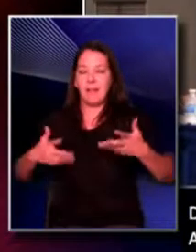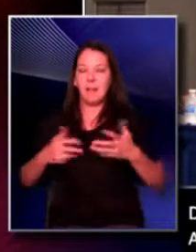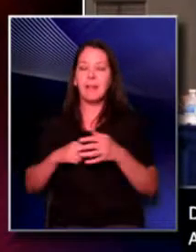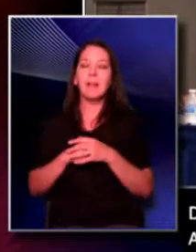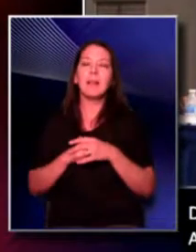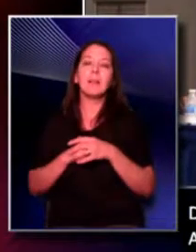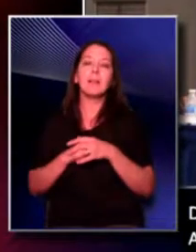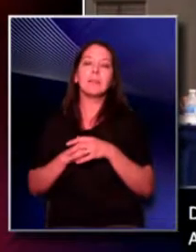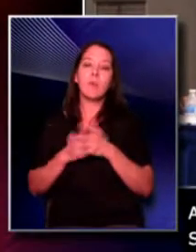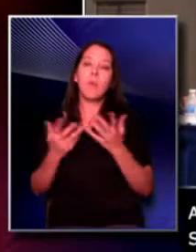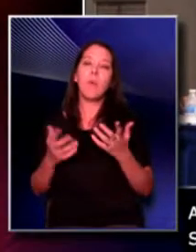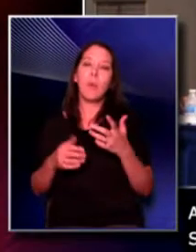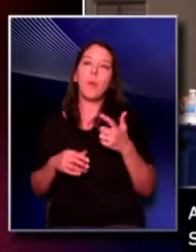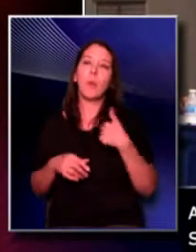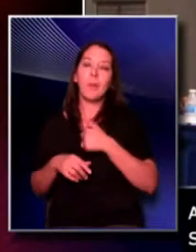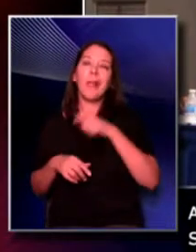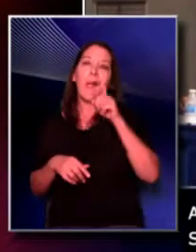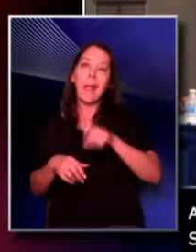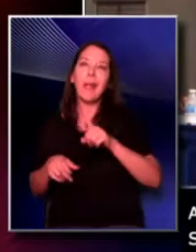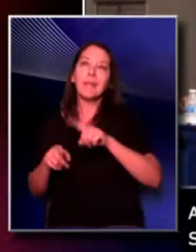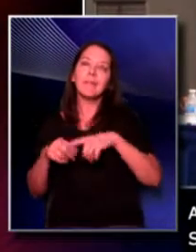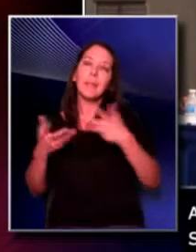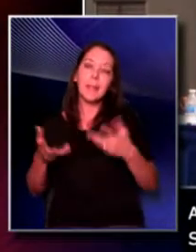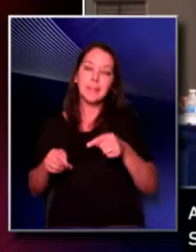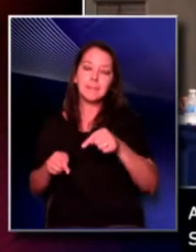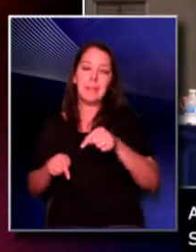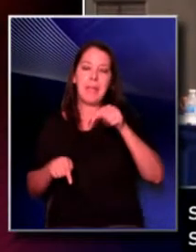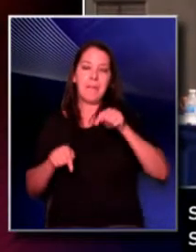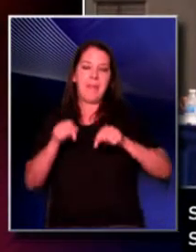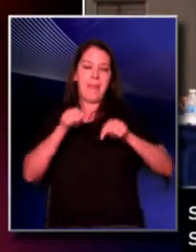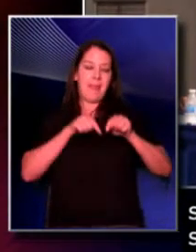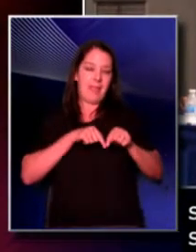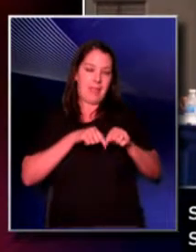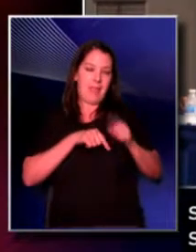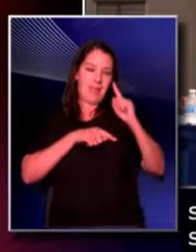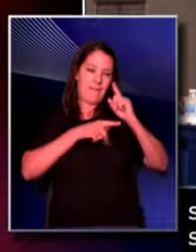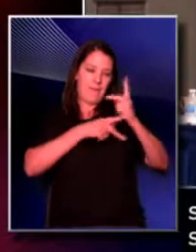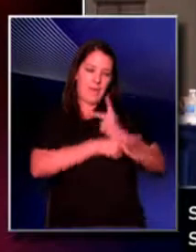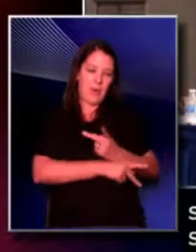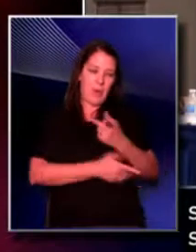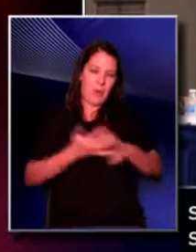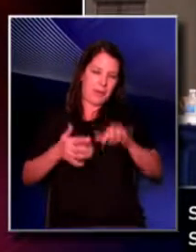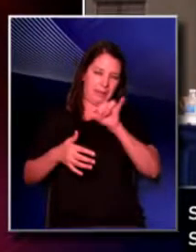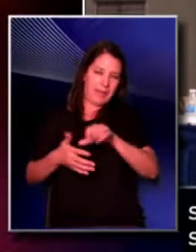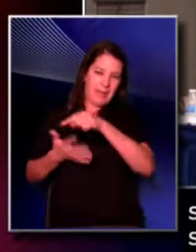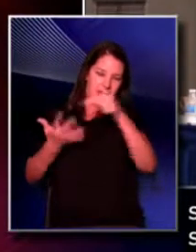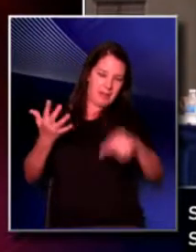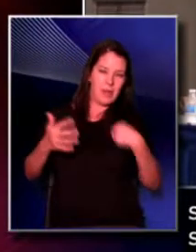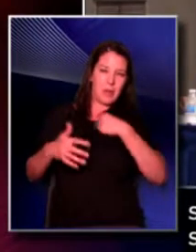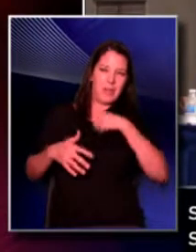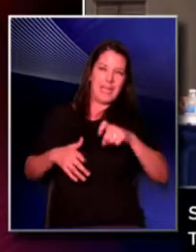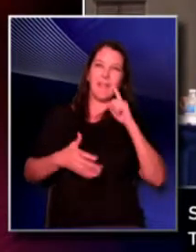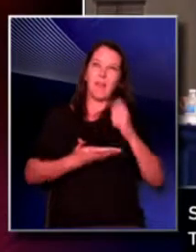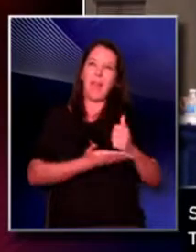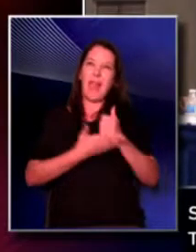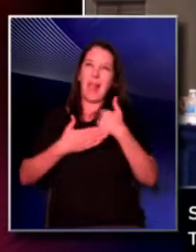to take a few steps back and figure out what the foundations are and what we